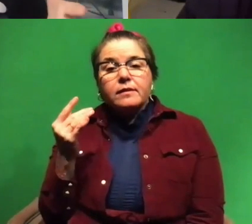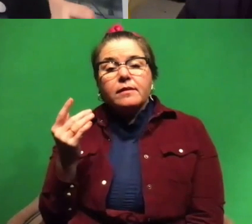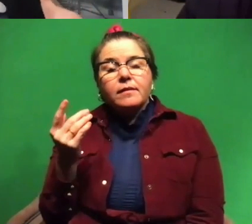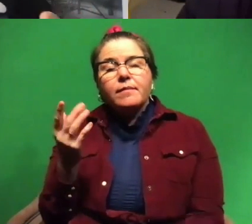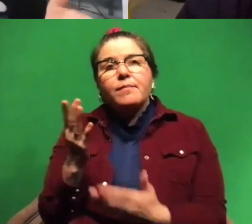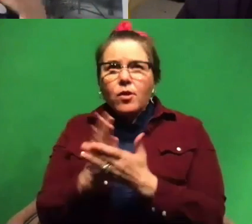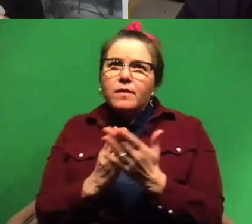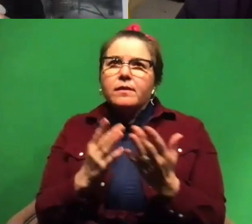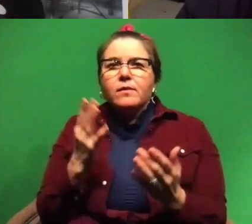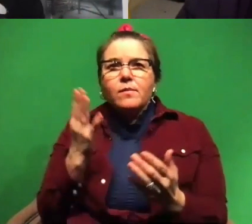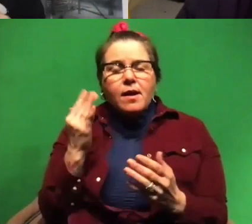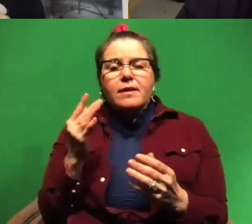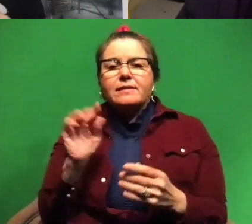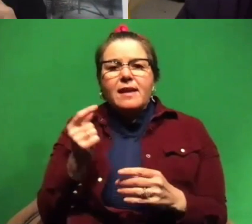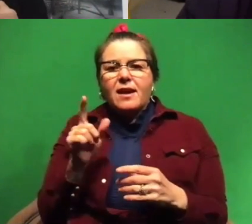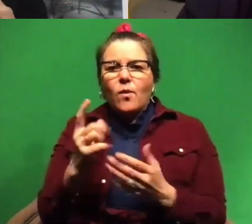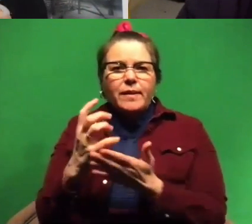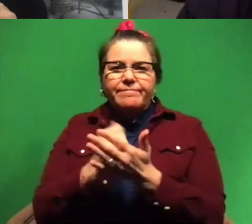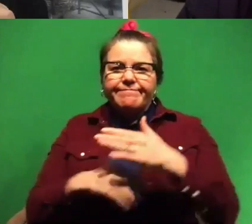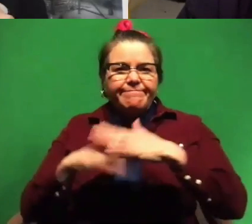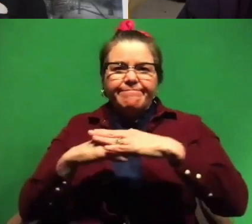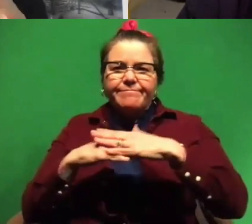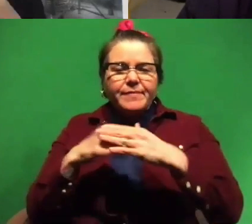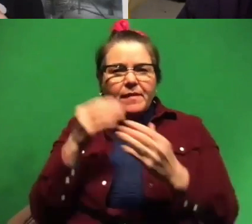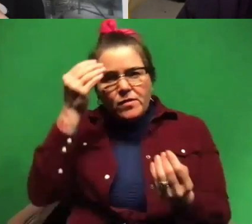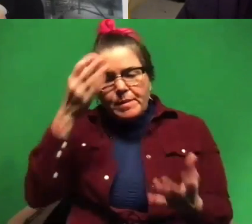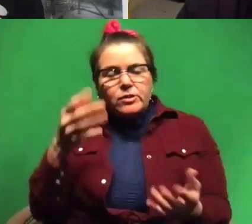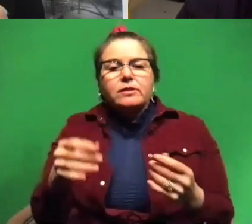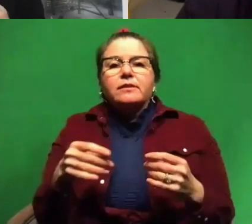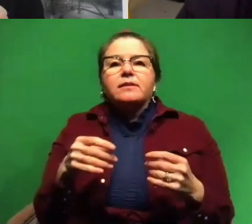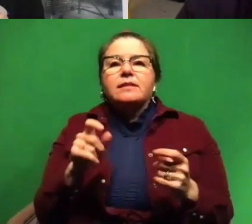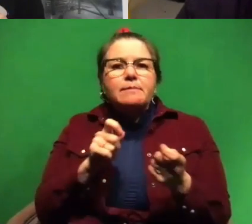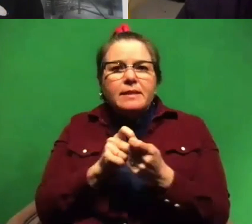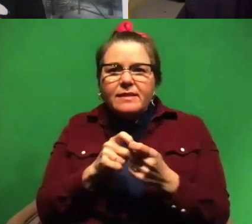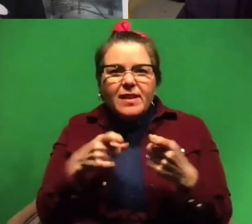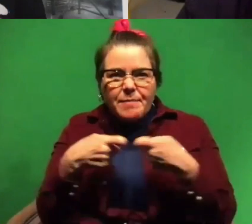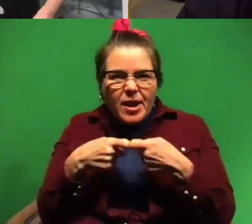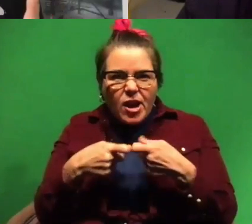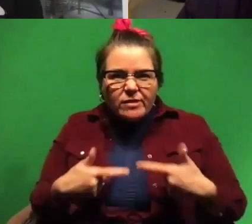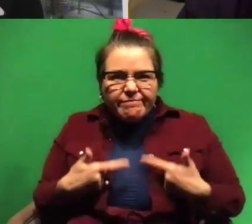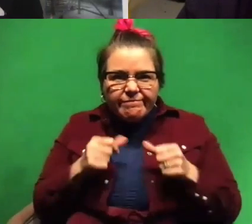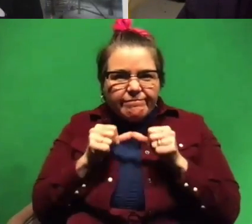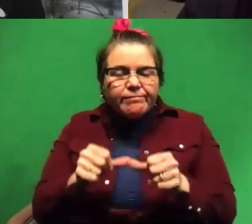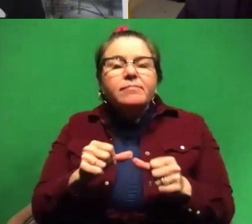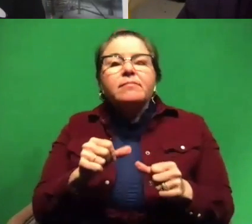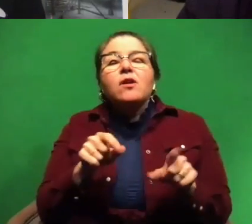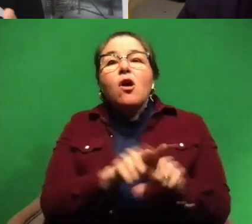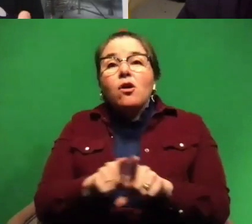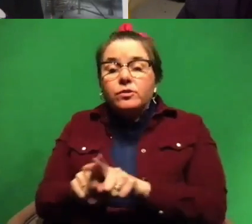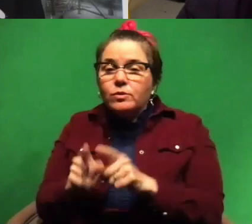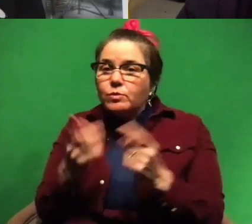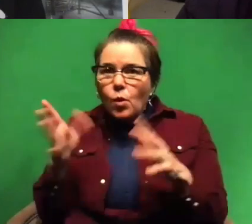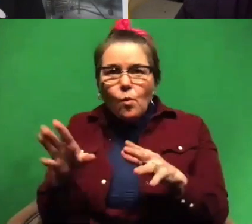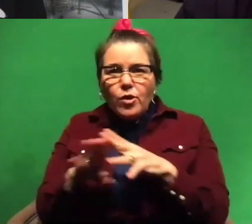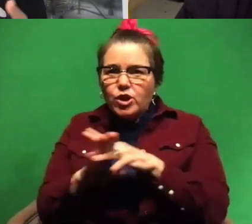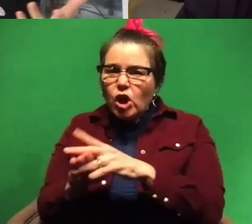partly because the tags can only gather a certain amount of information and they only have a certain amount of battery life, but also because we don't want the sharks affected